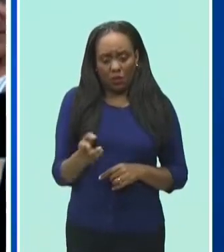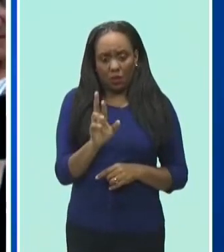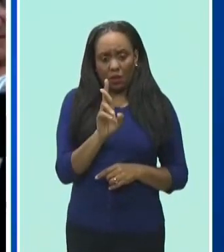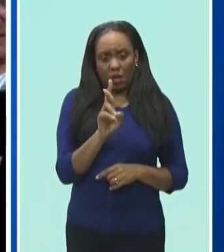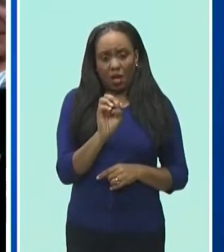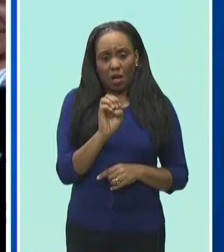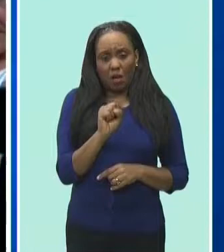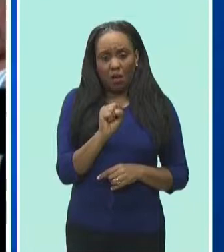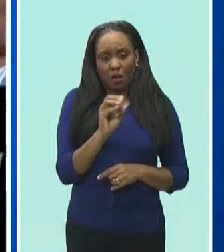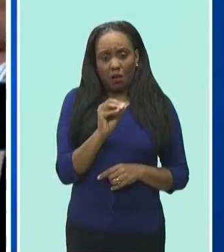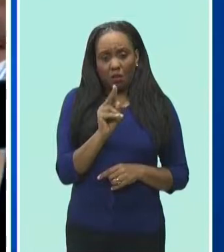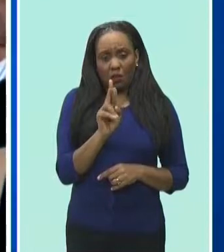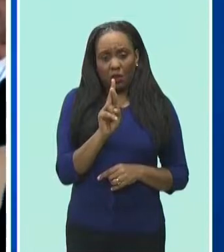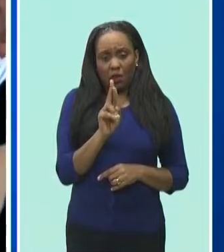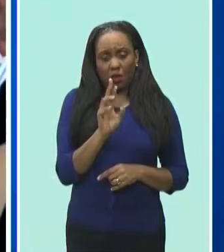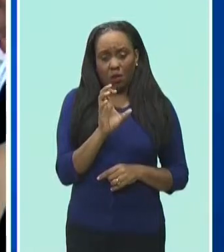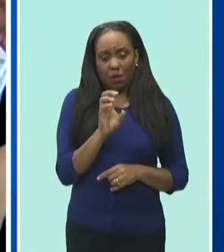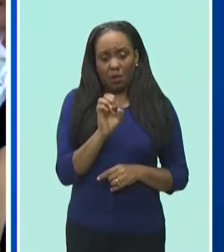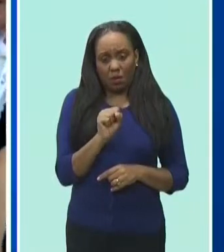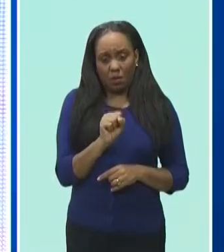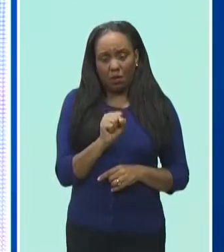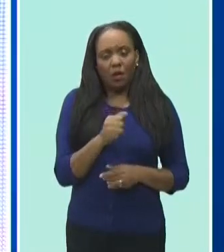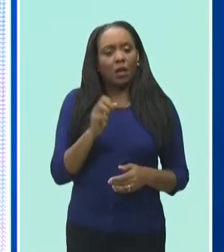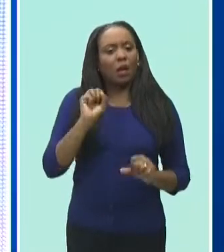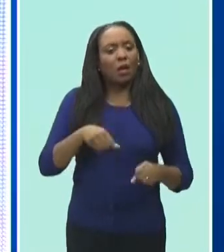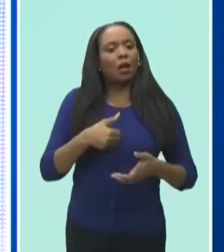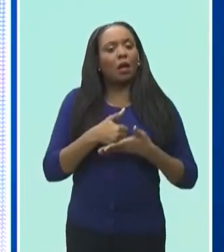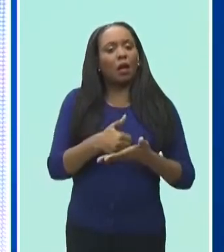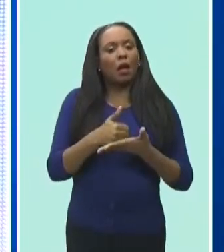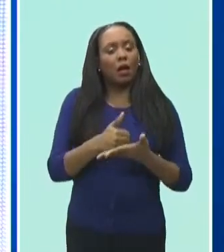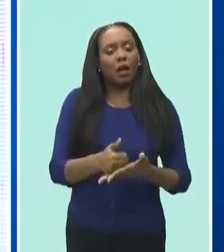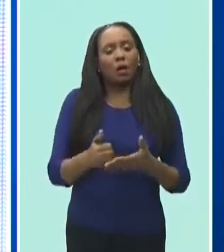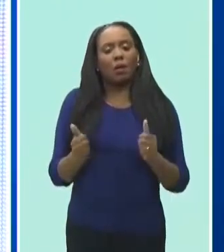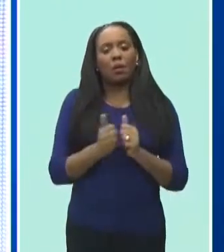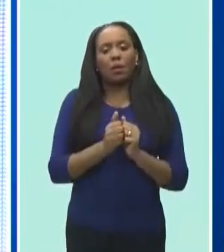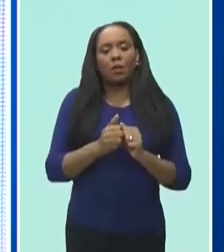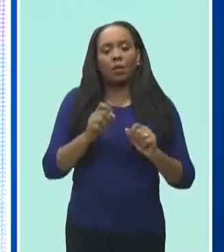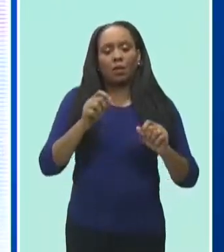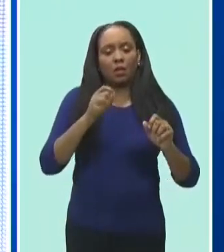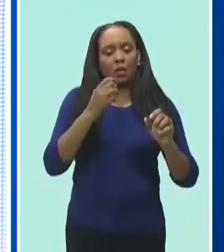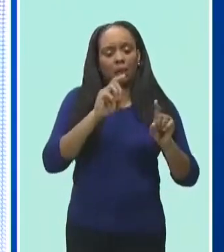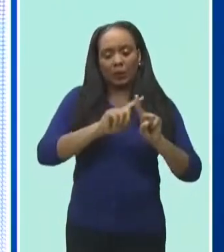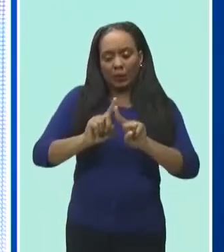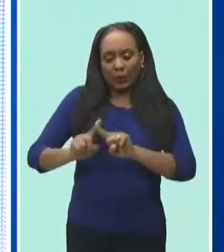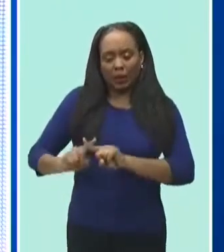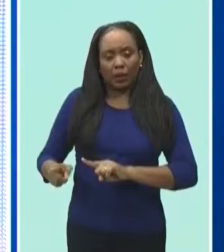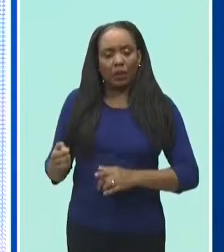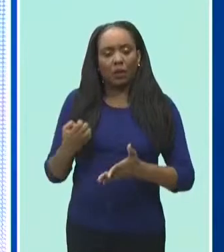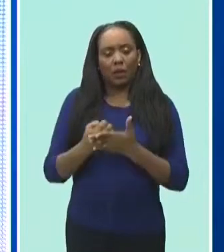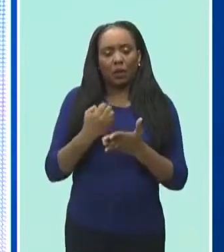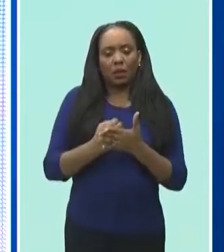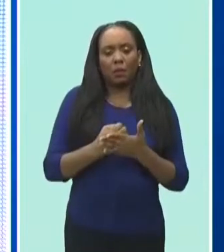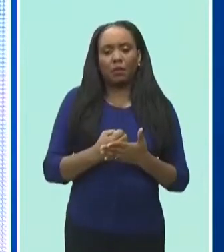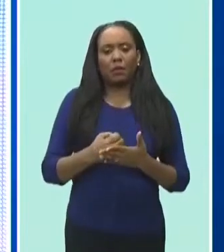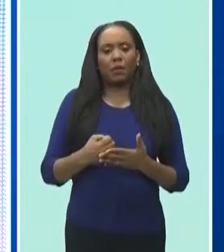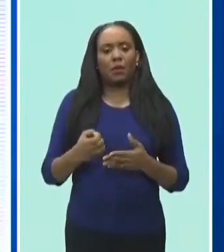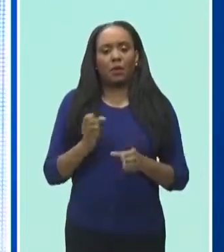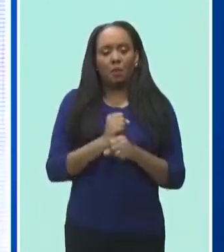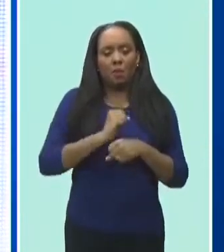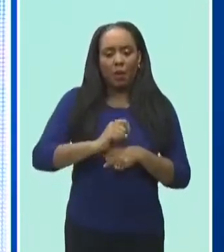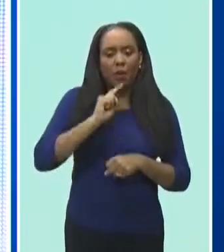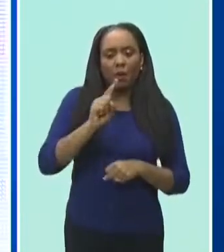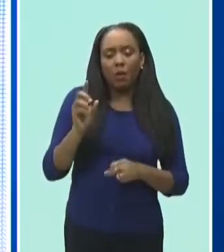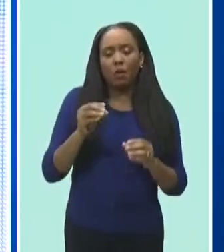and contribute to A, diversification of the economy, B, creating more jobs, and C, enhancing